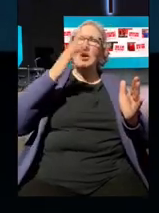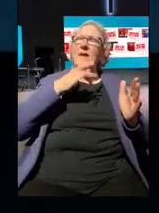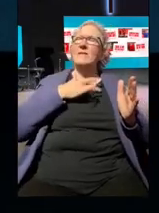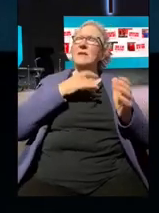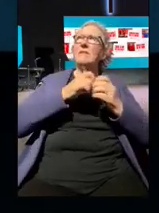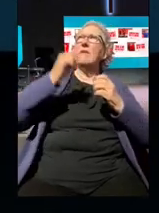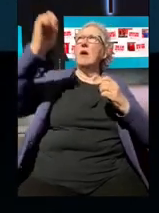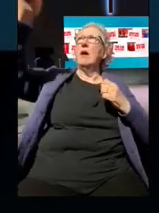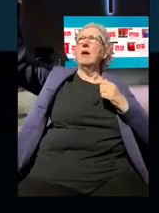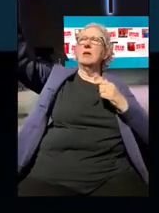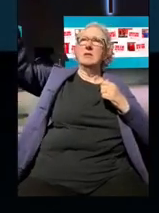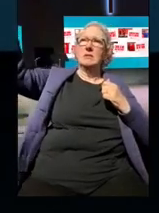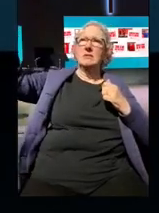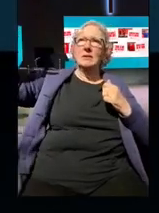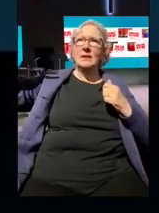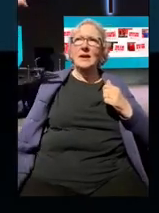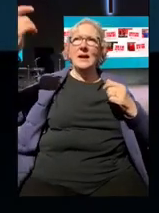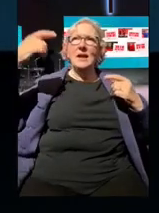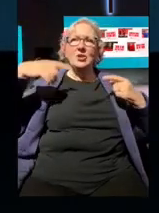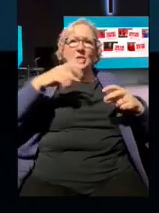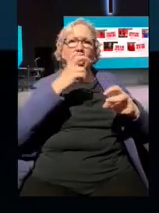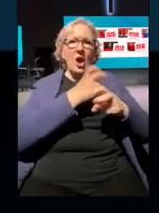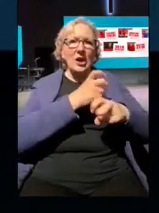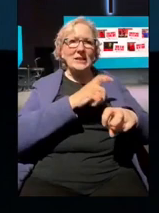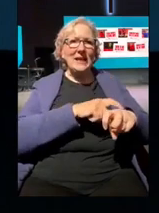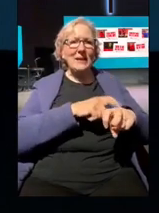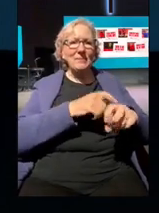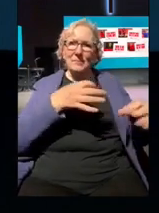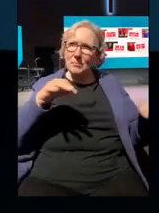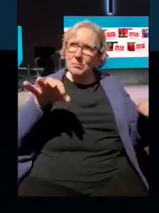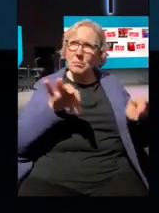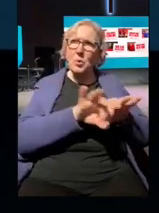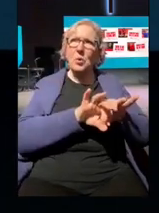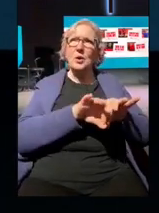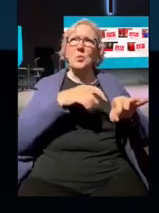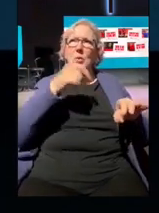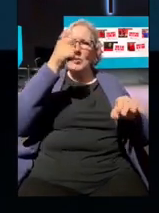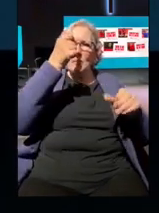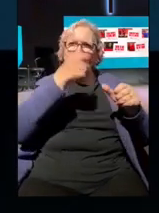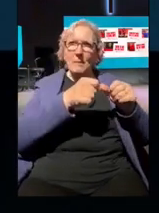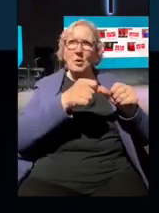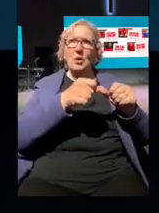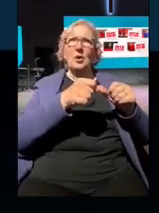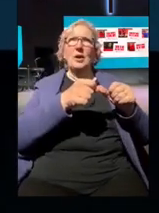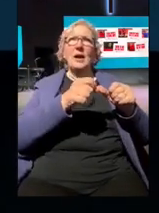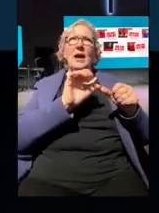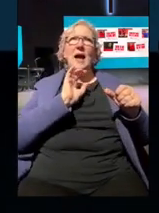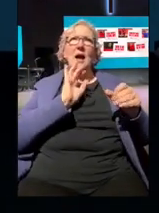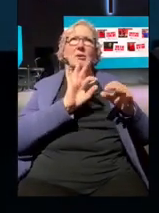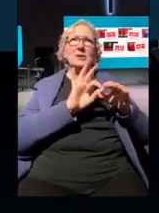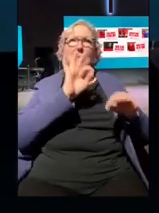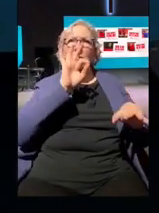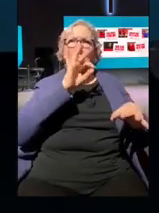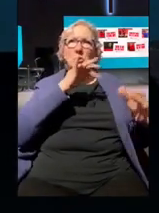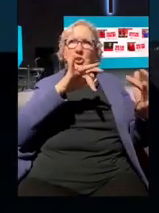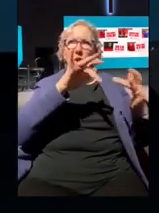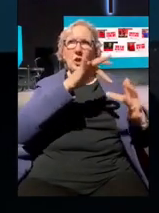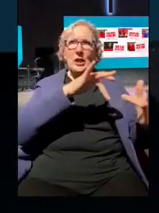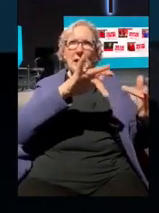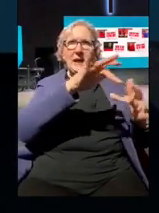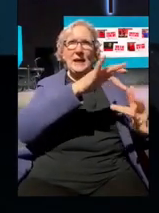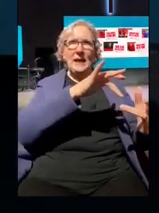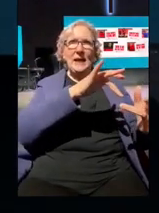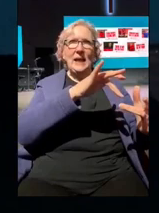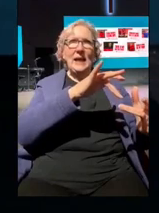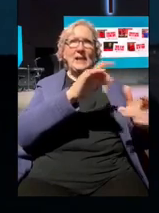And during those difficult times, it's so important that we remember that our spiritual journey is so much bigger